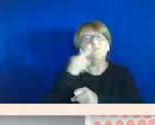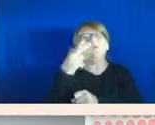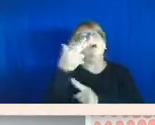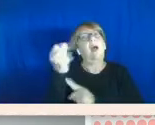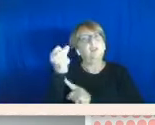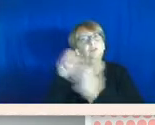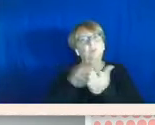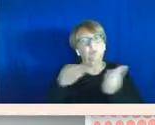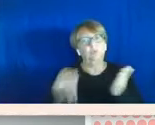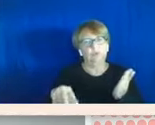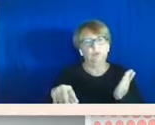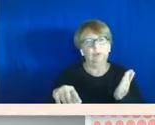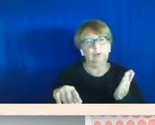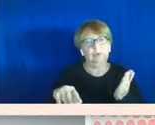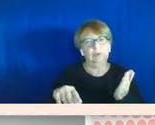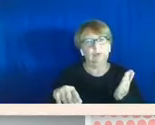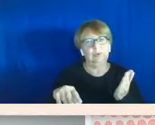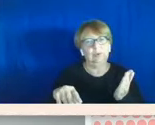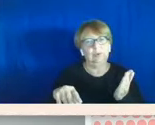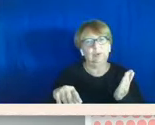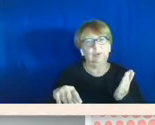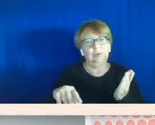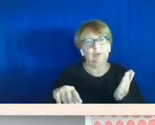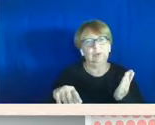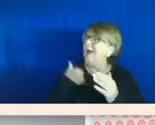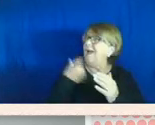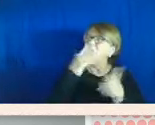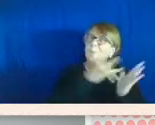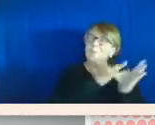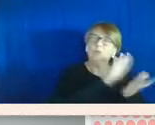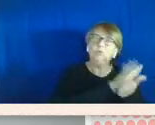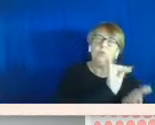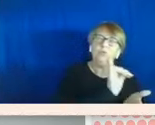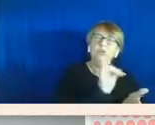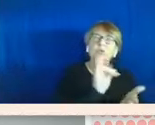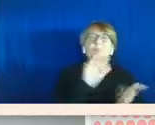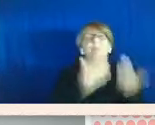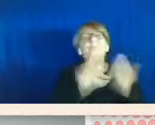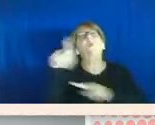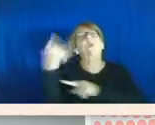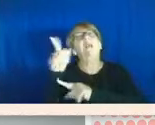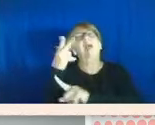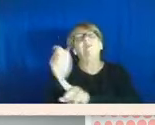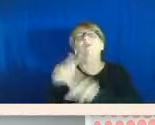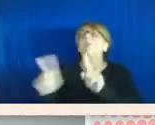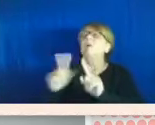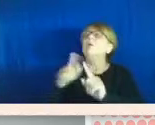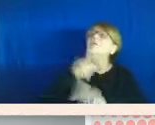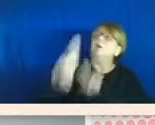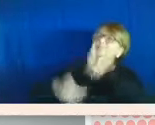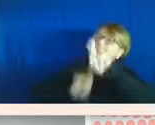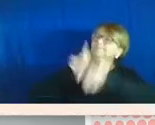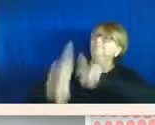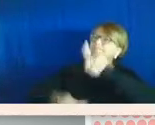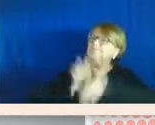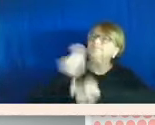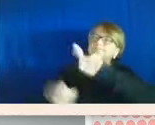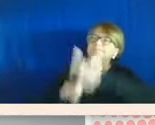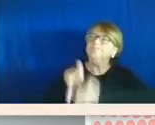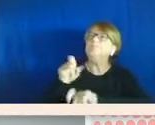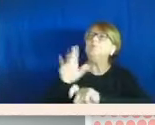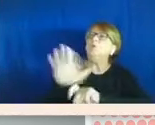know if there's one for middle school or if it's just high school, but that asks a lot of questions on just attitudes